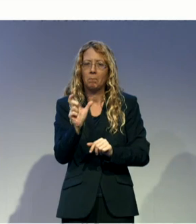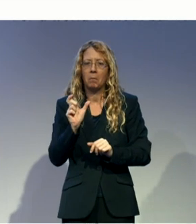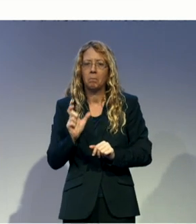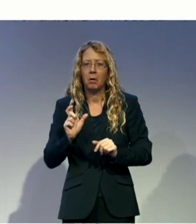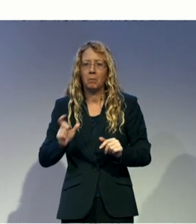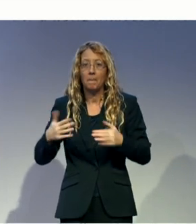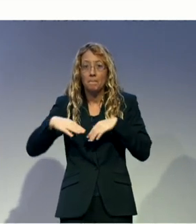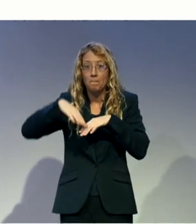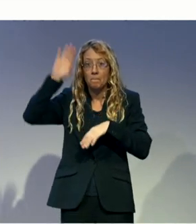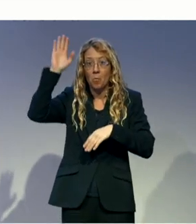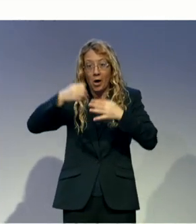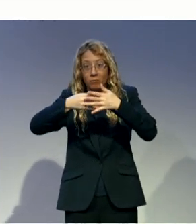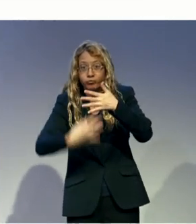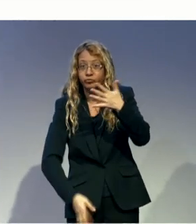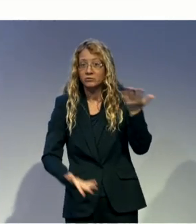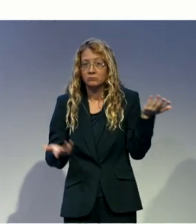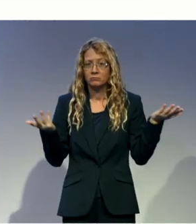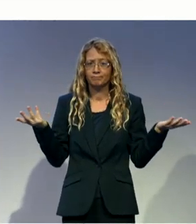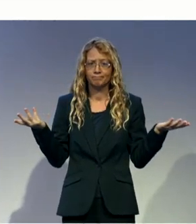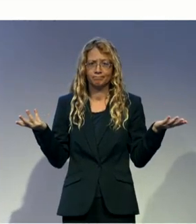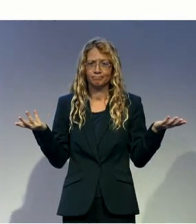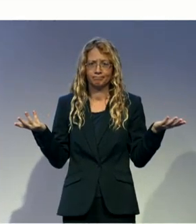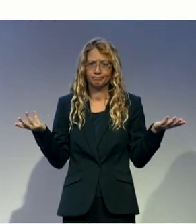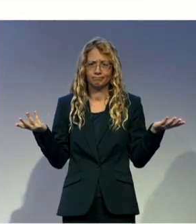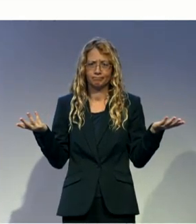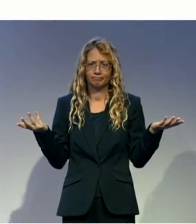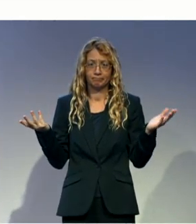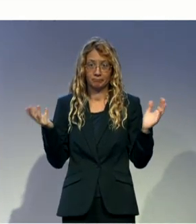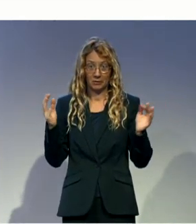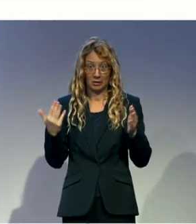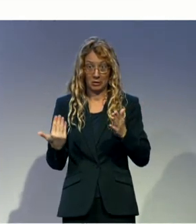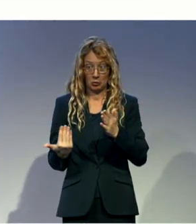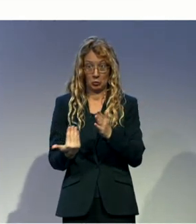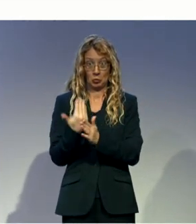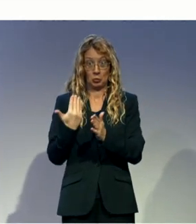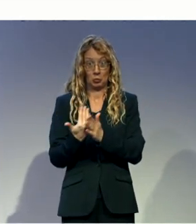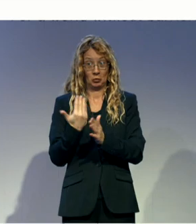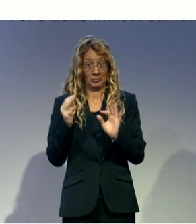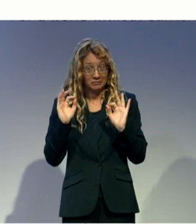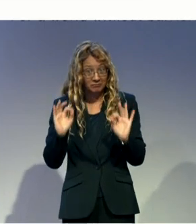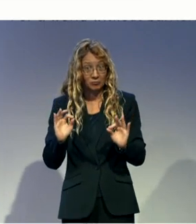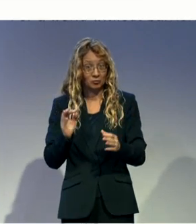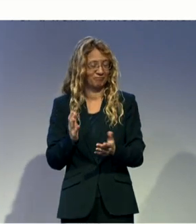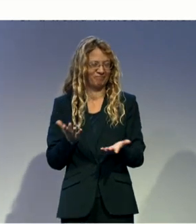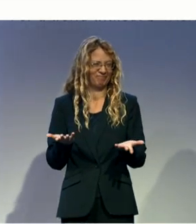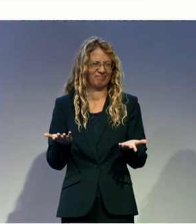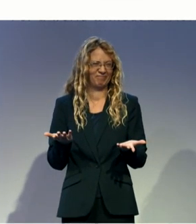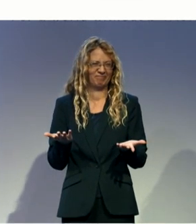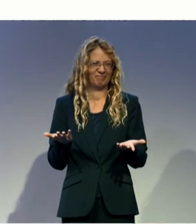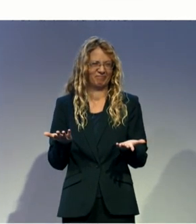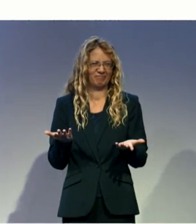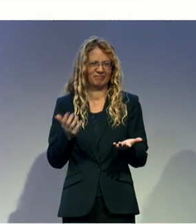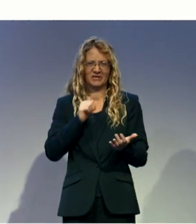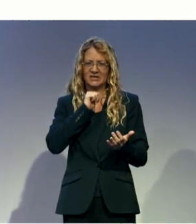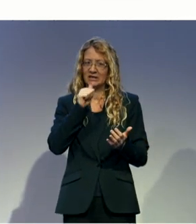the author's very personal point of view. That has nothing to do with balanced and well-researched